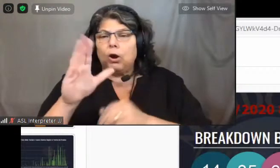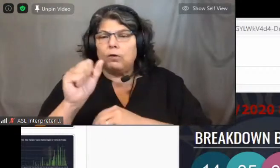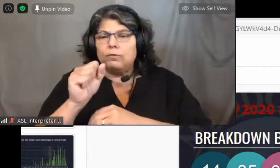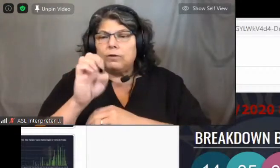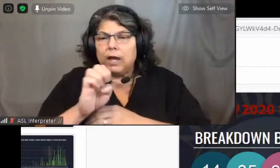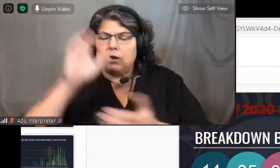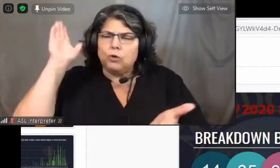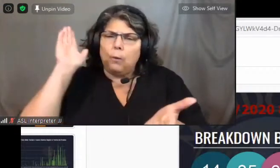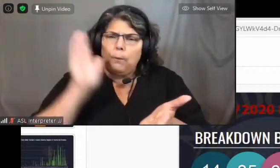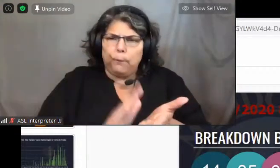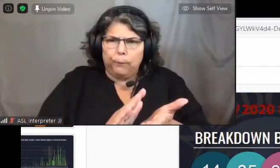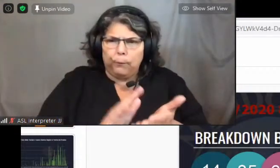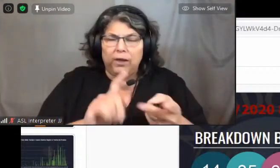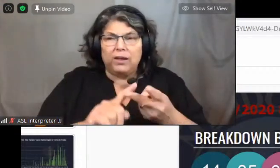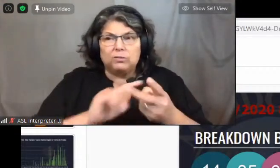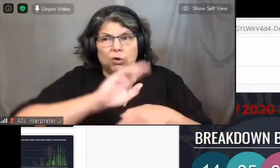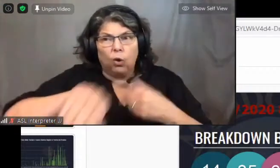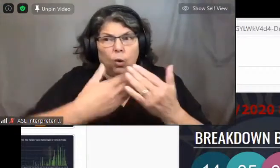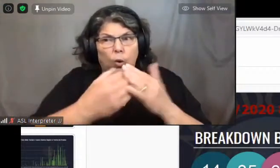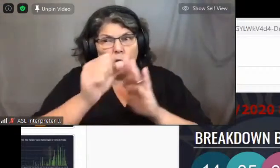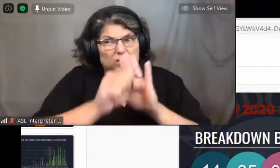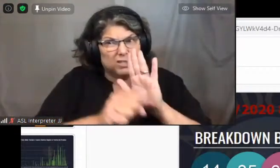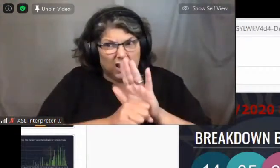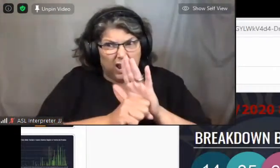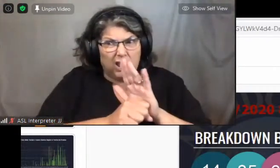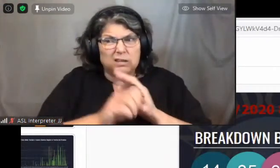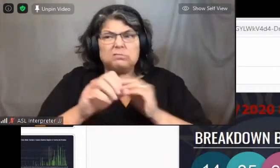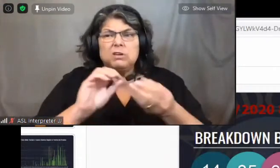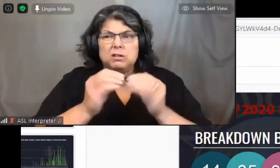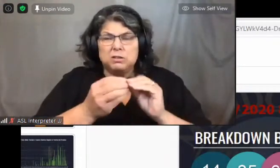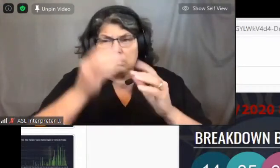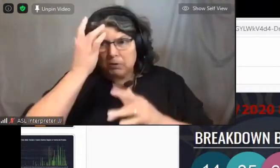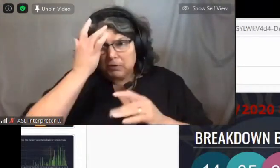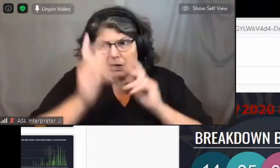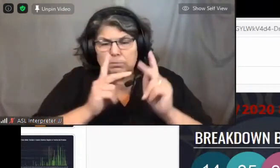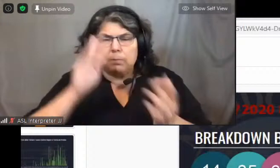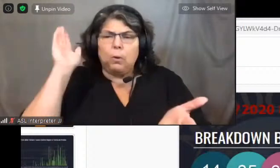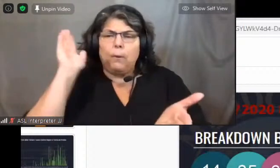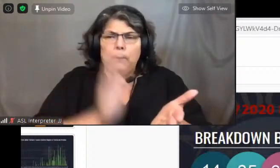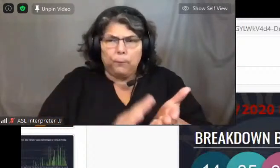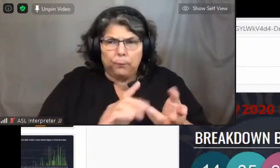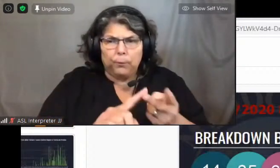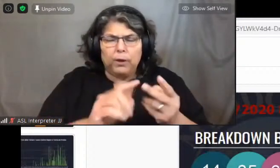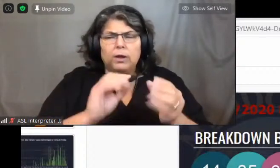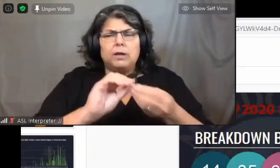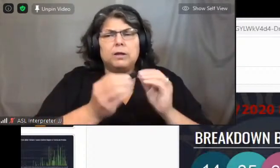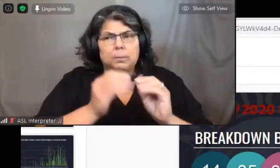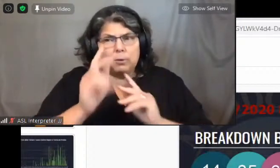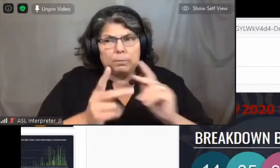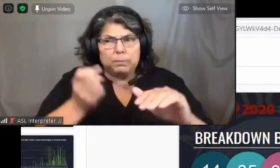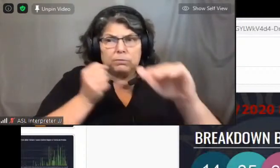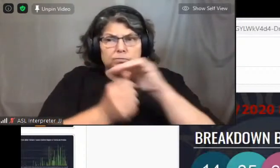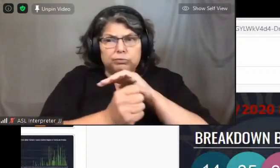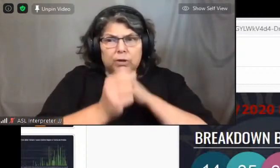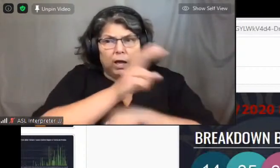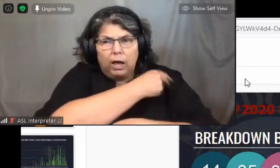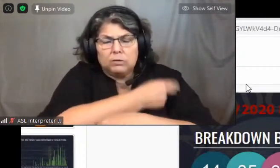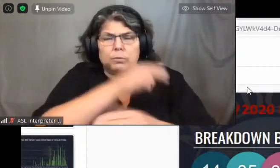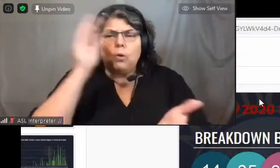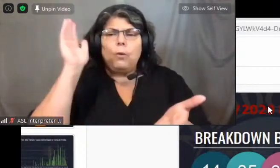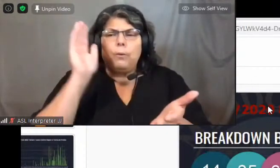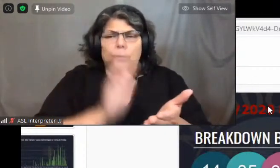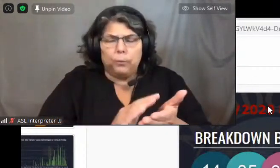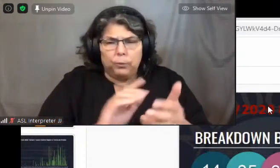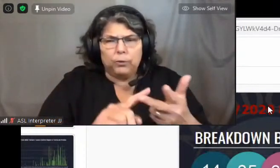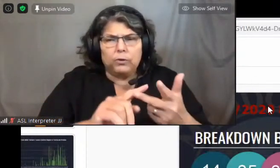had less cases, less hospitalization, and a lower rate of deaths. So for that reason, new guidance has been